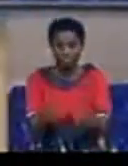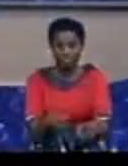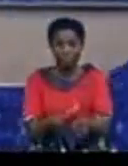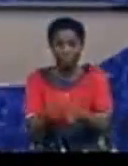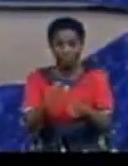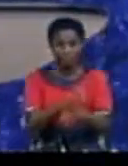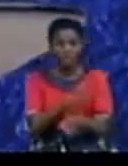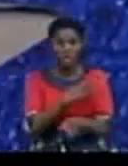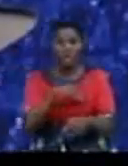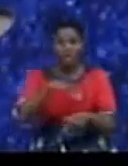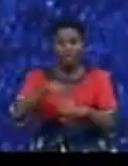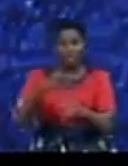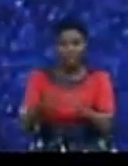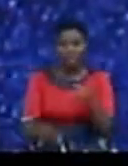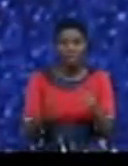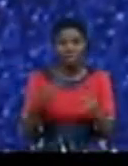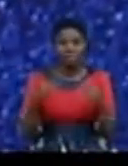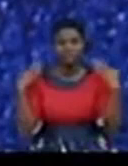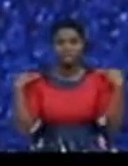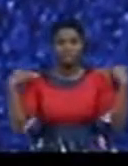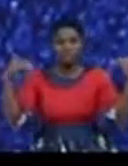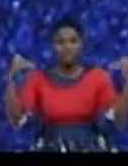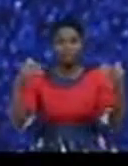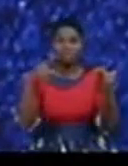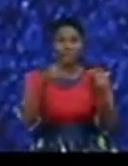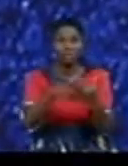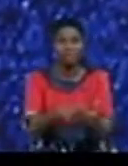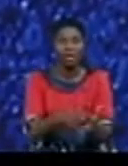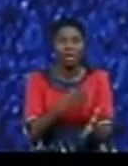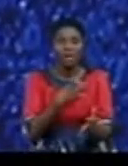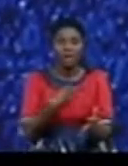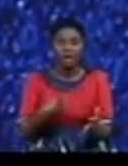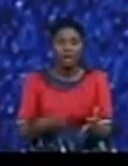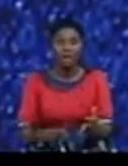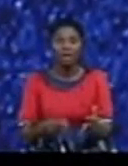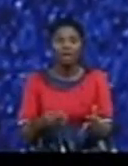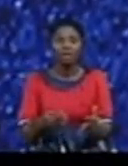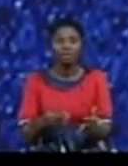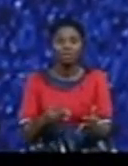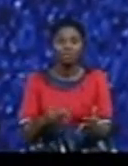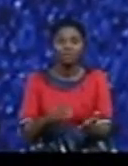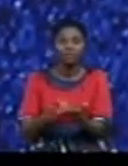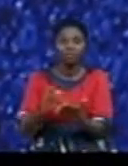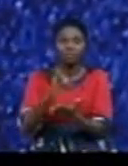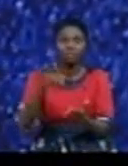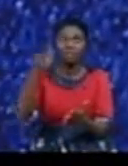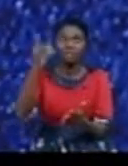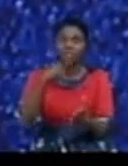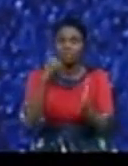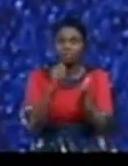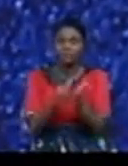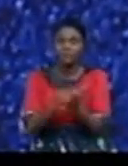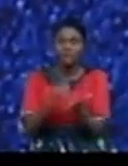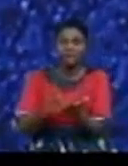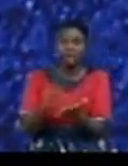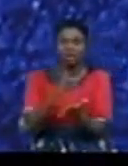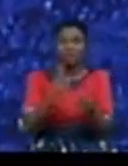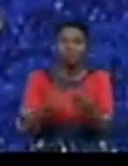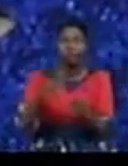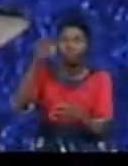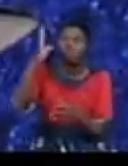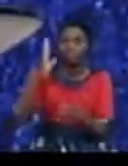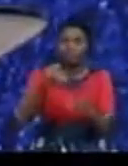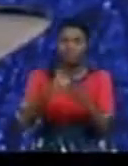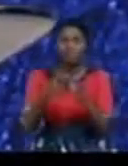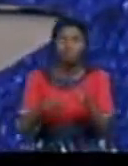And eventually the angels appeared and they glorified God and they said, "Glory to God in